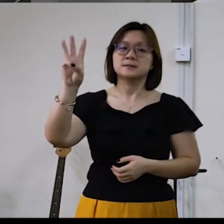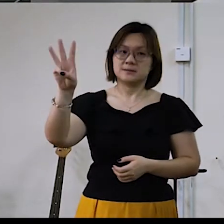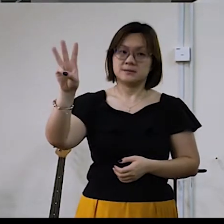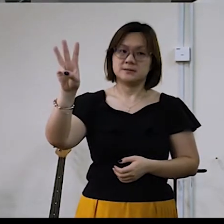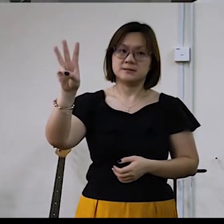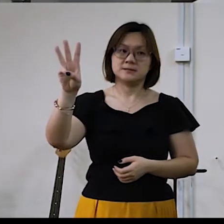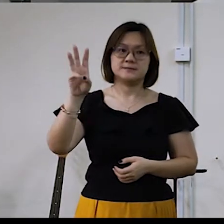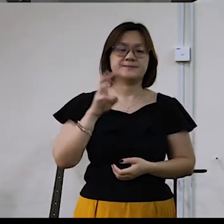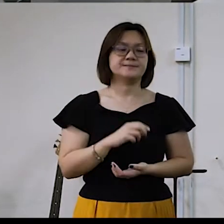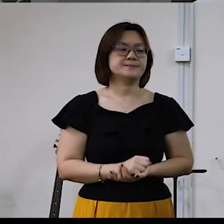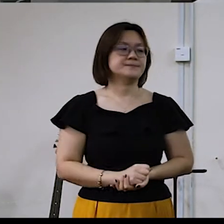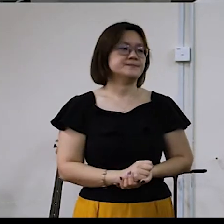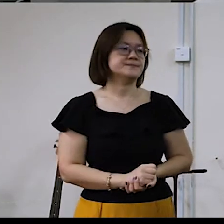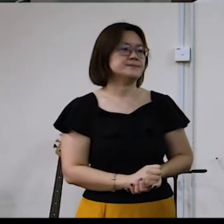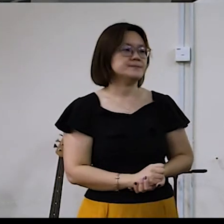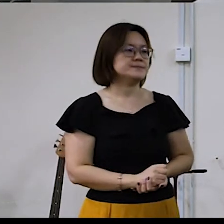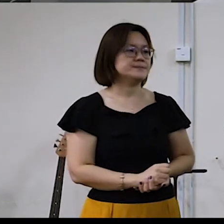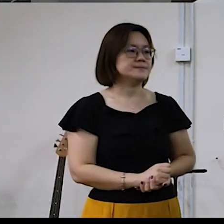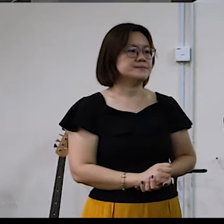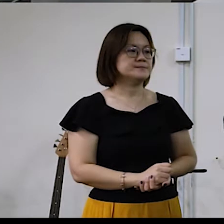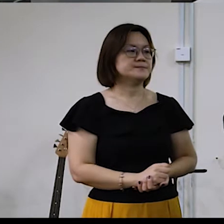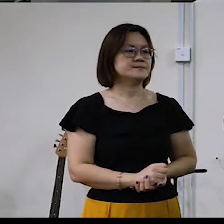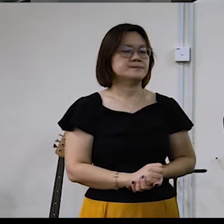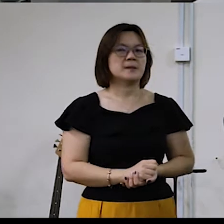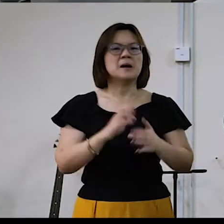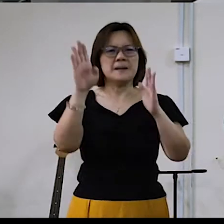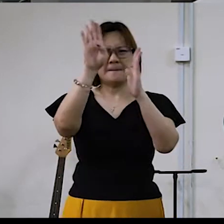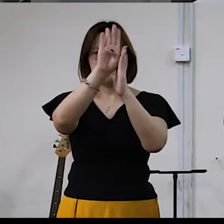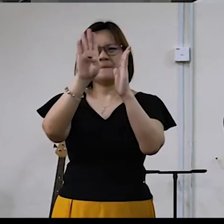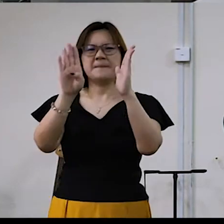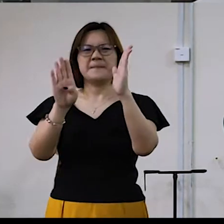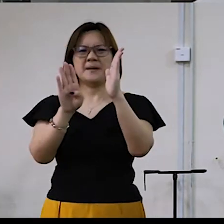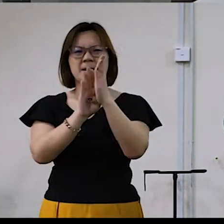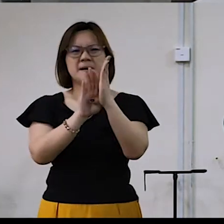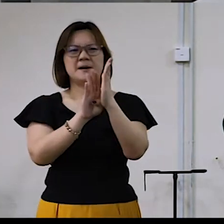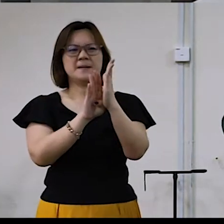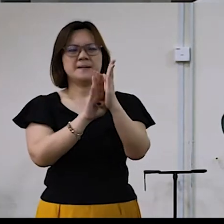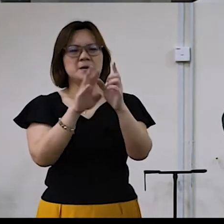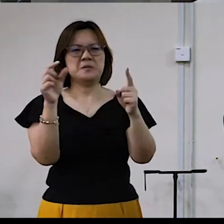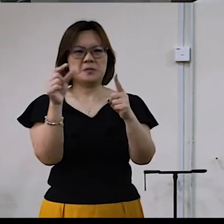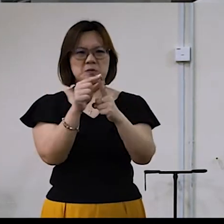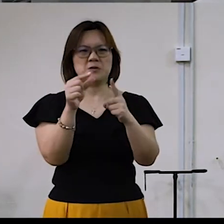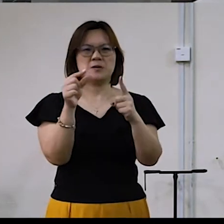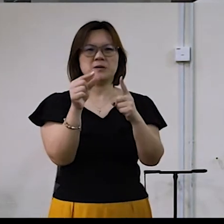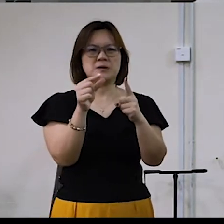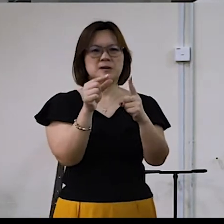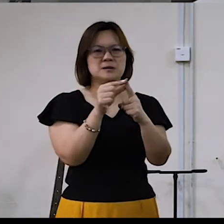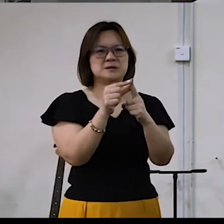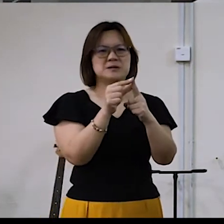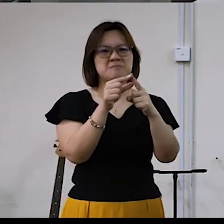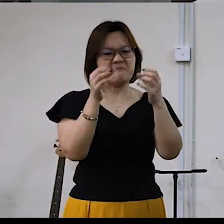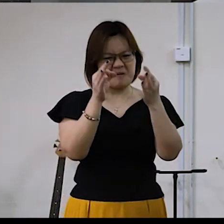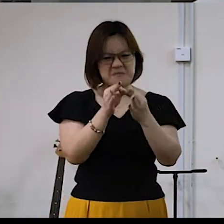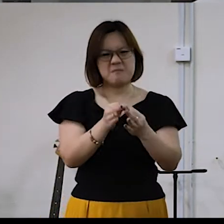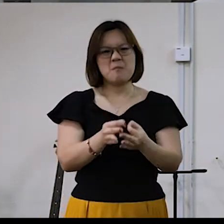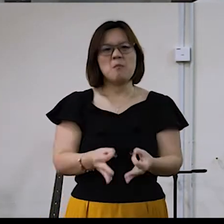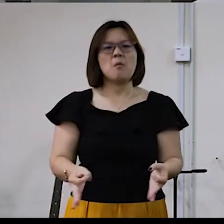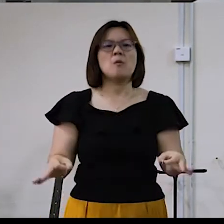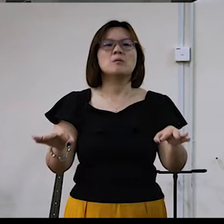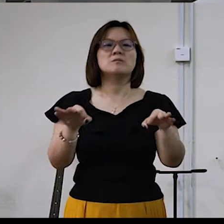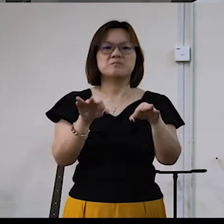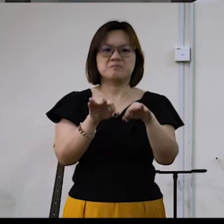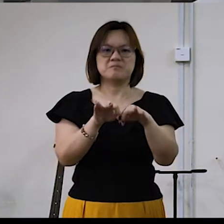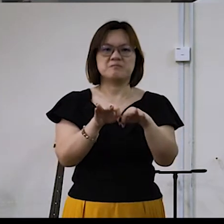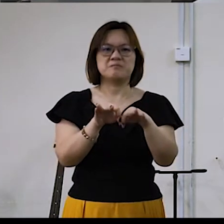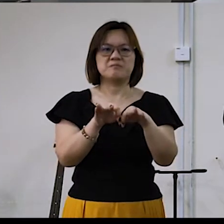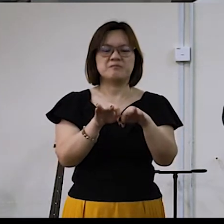to the Bible, it's like no big deal. It's big deal. Turning to the Bible is big deal. That's why I love turning to the Bible.